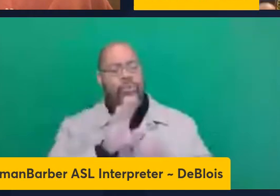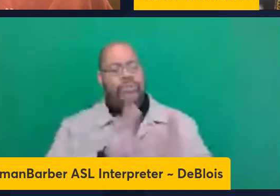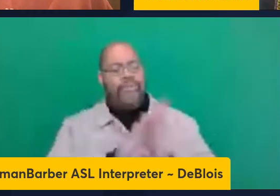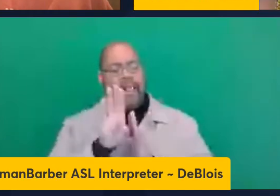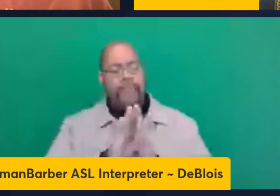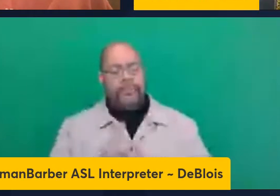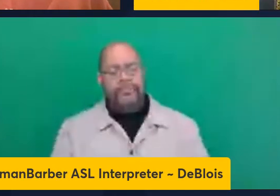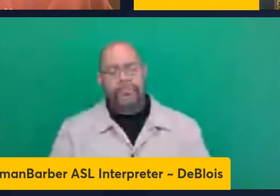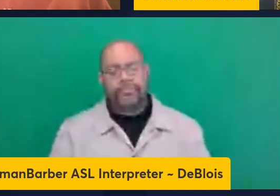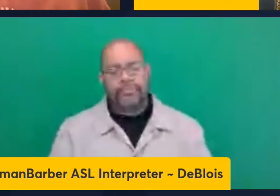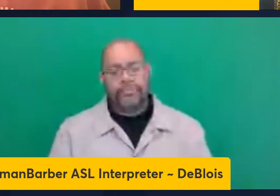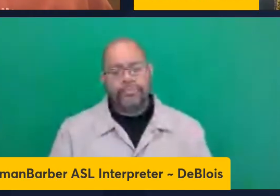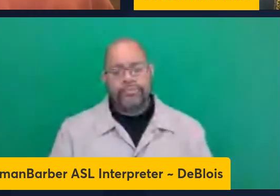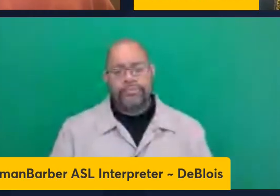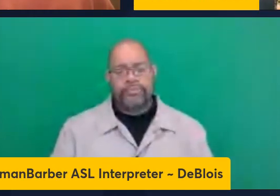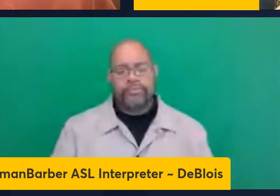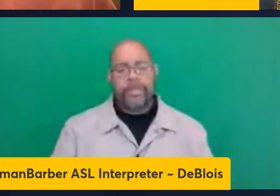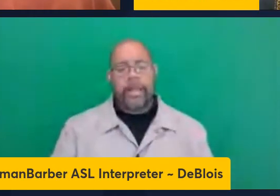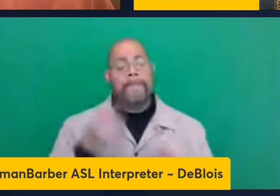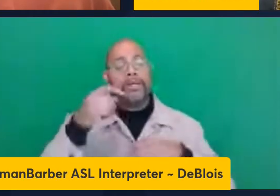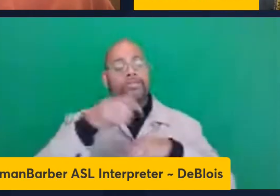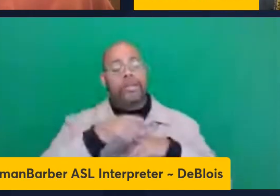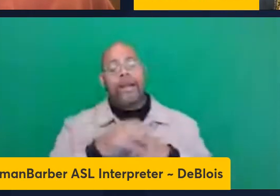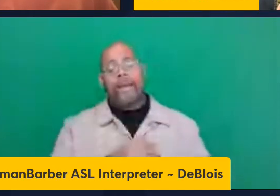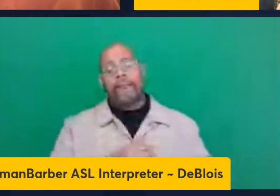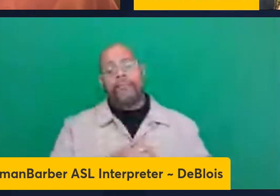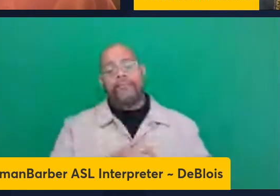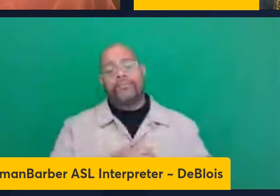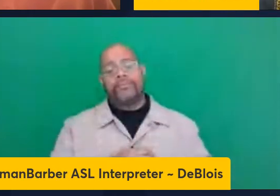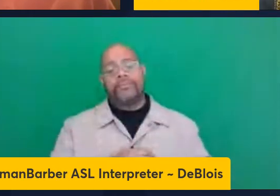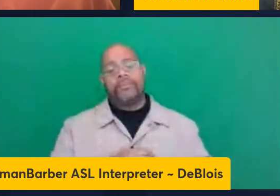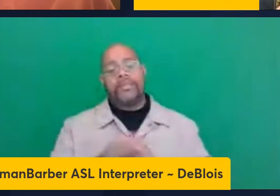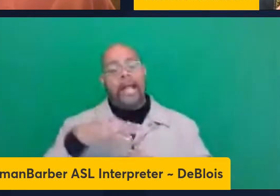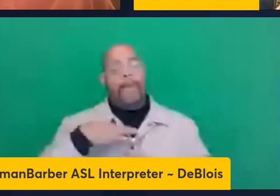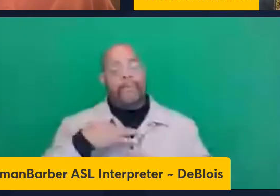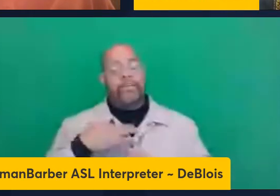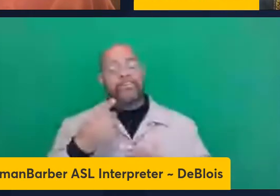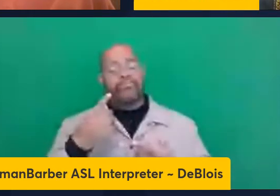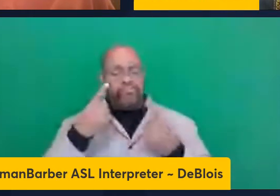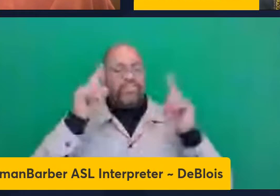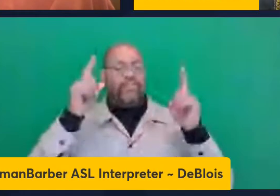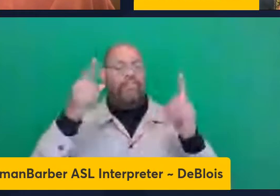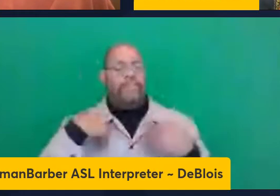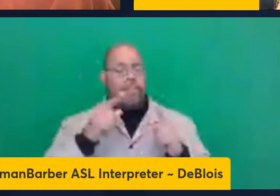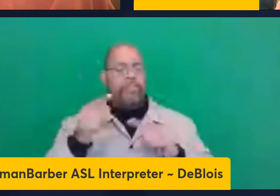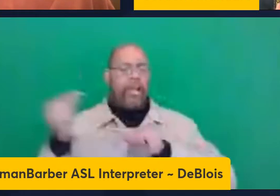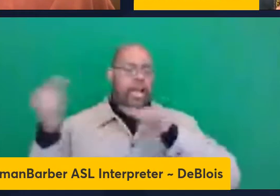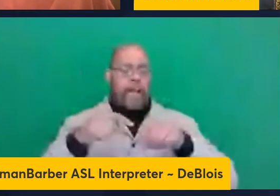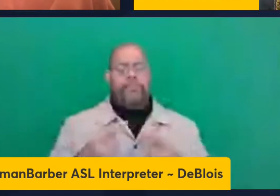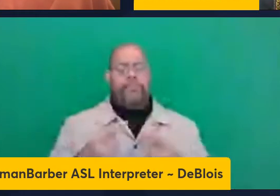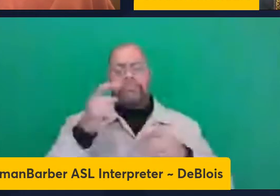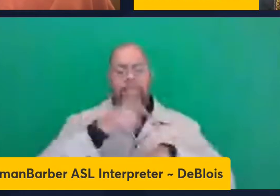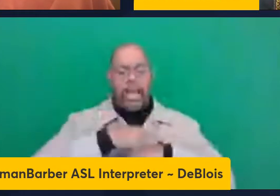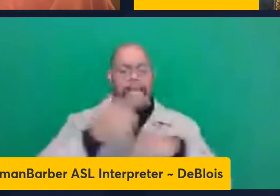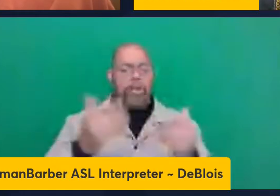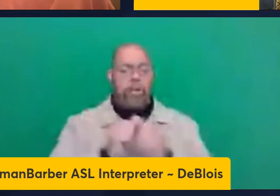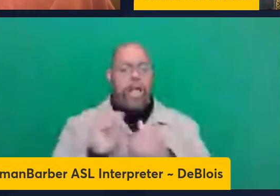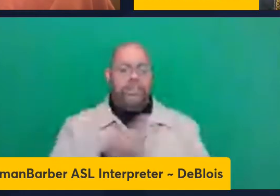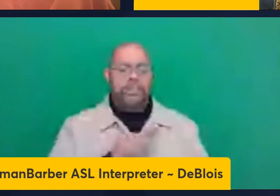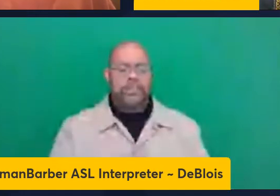development. And many times such applications are successful, and we have people coming to spend some time here with us.